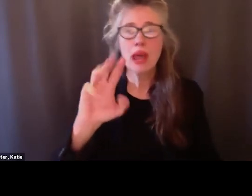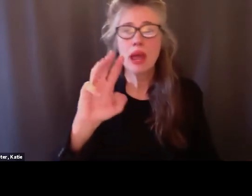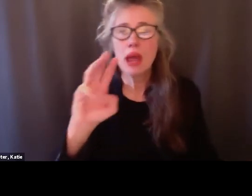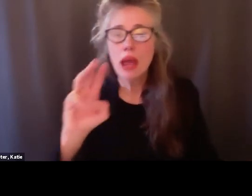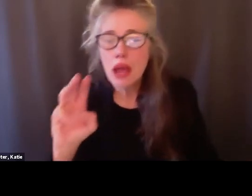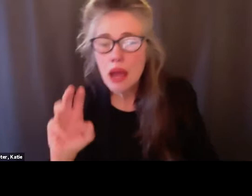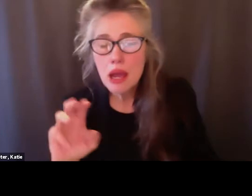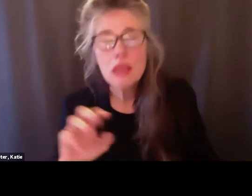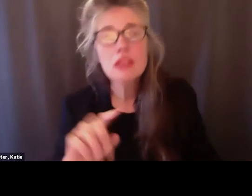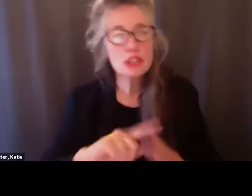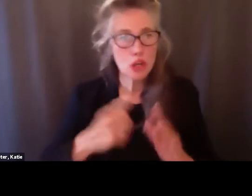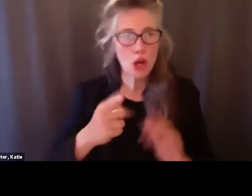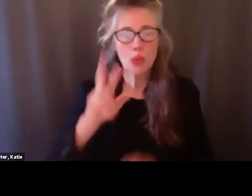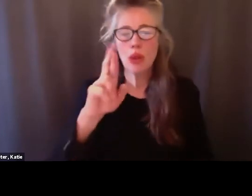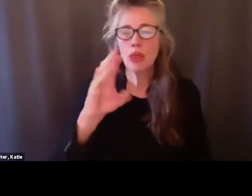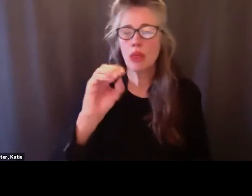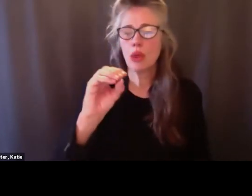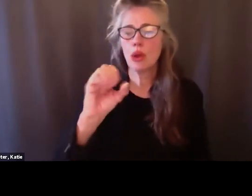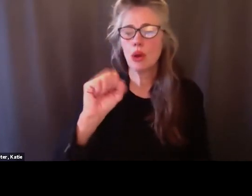Crawford.